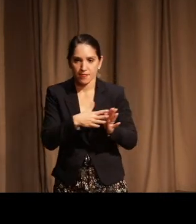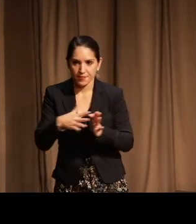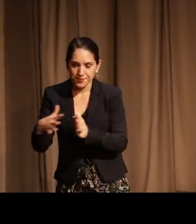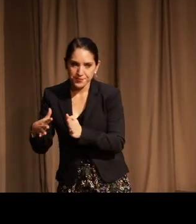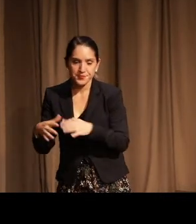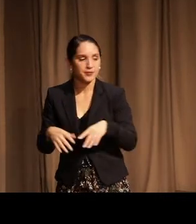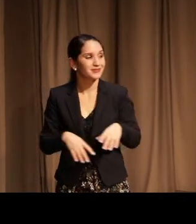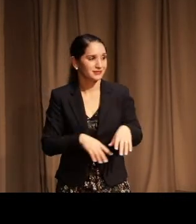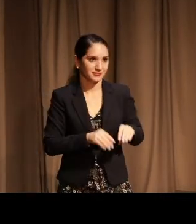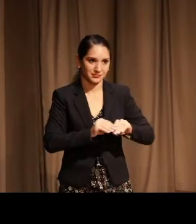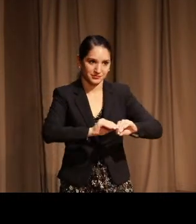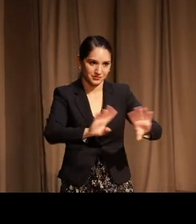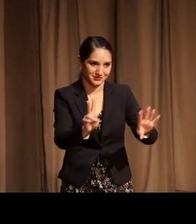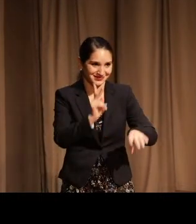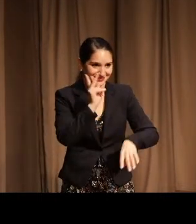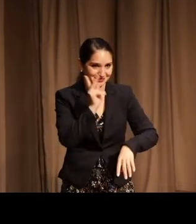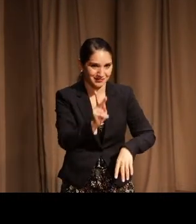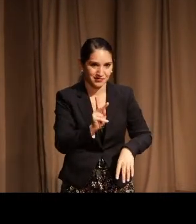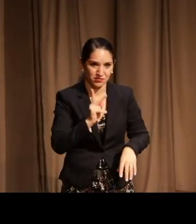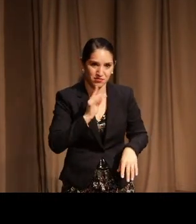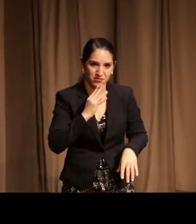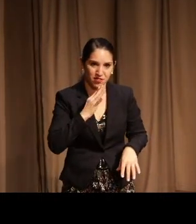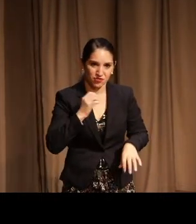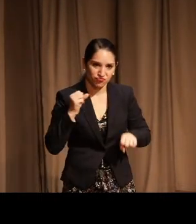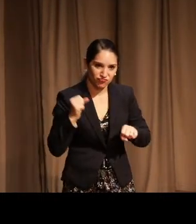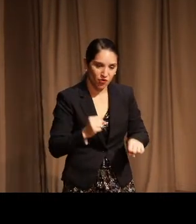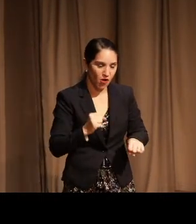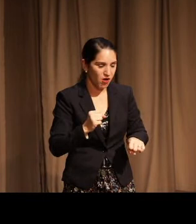see it through such a colorful and